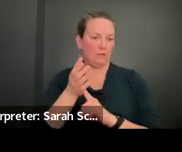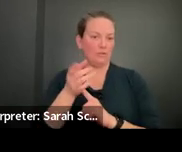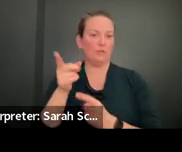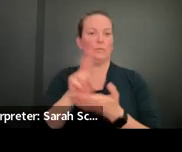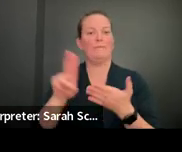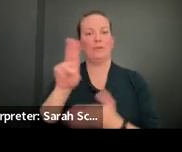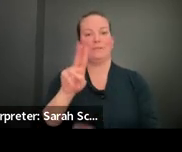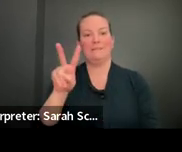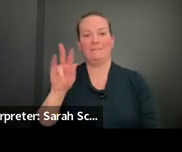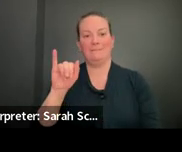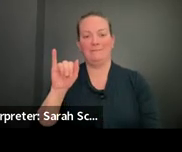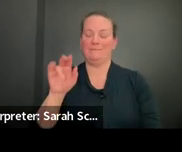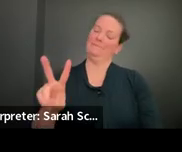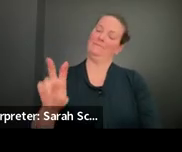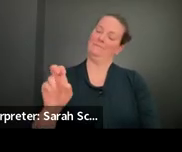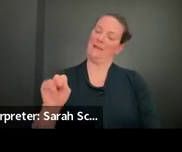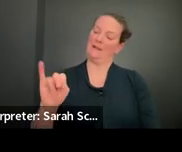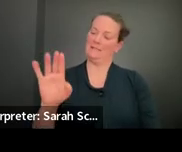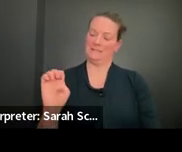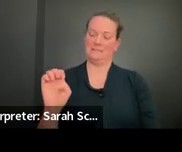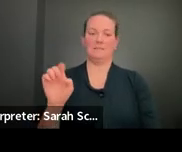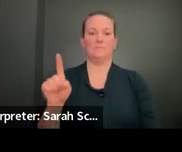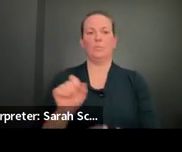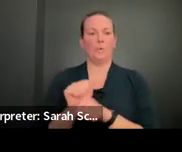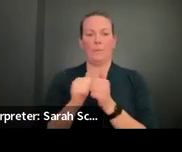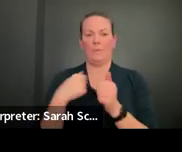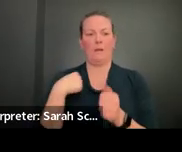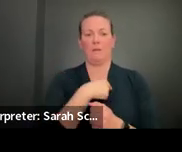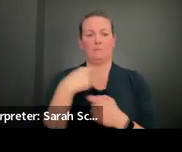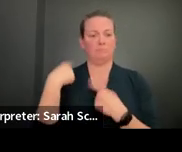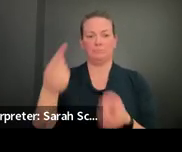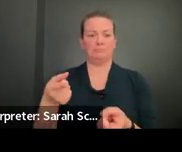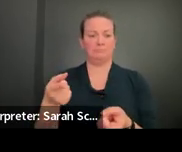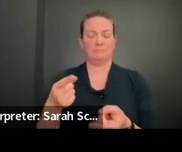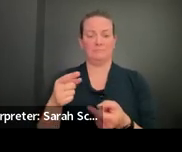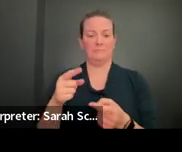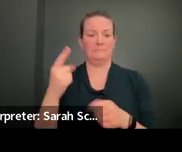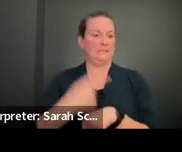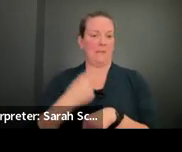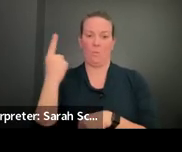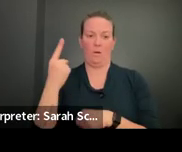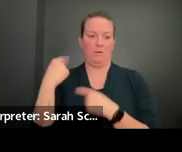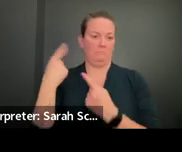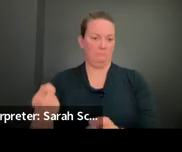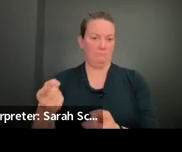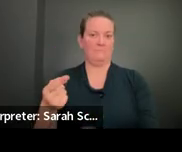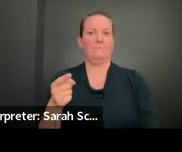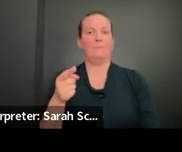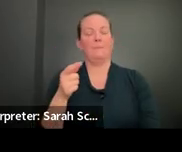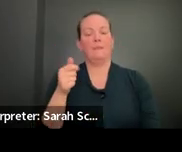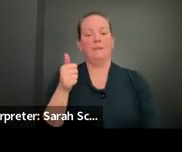of Venice and has been with us since the beginning of our program. So she's a sort